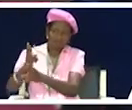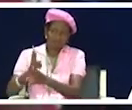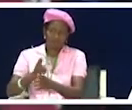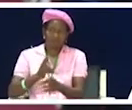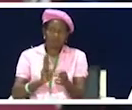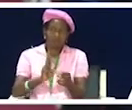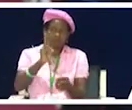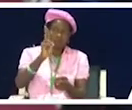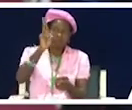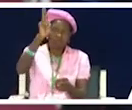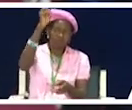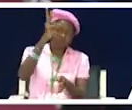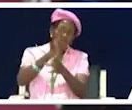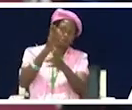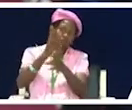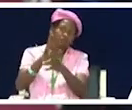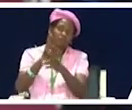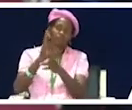upward.